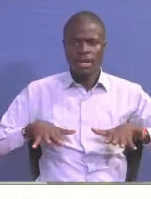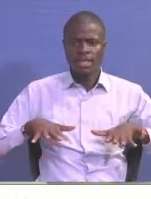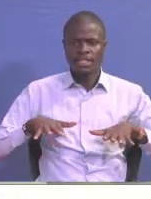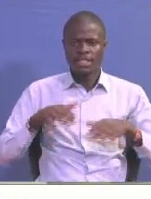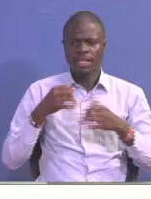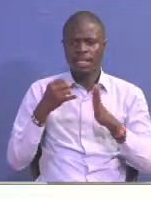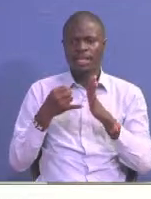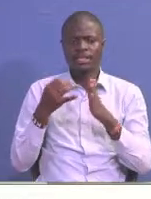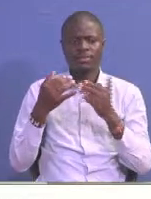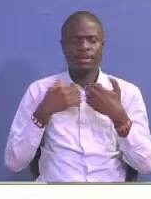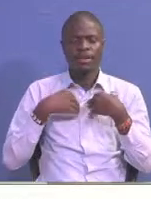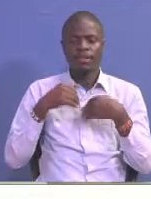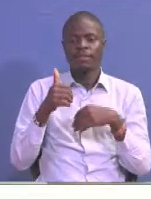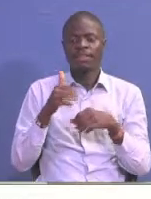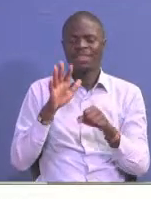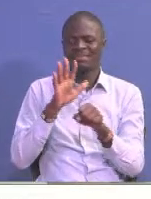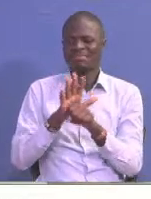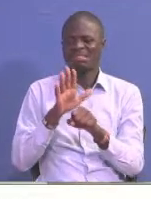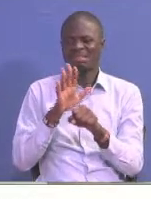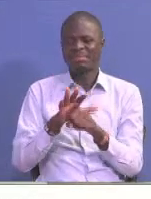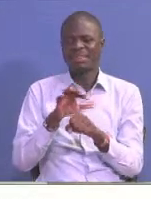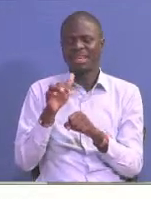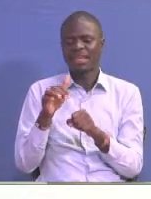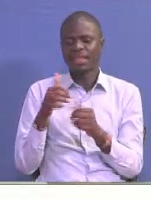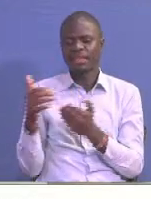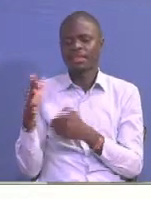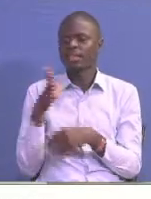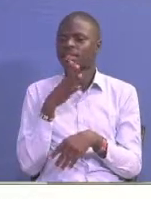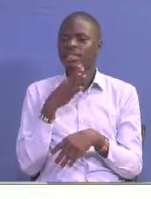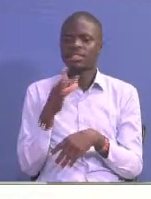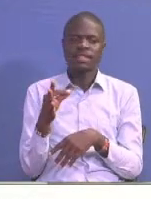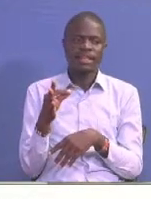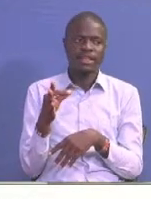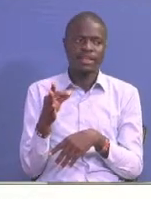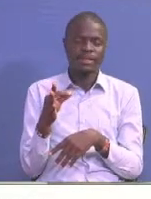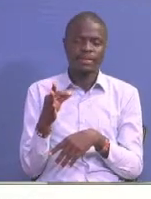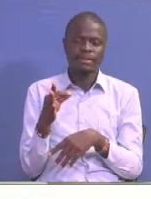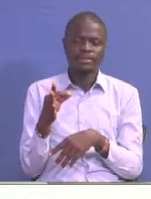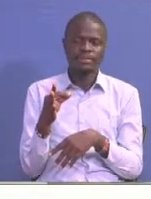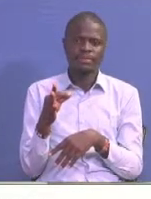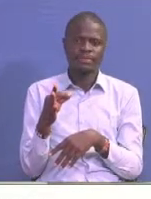There are a lot of other things like